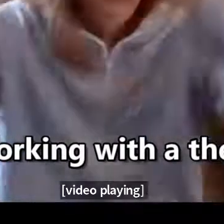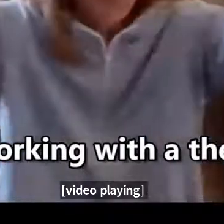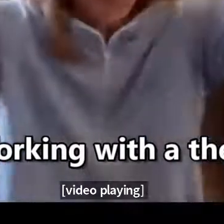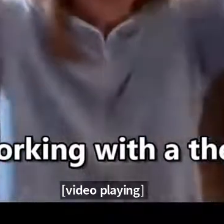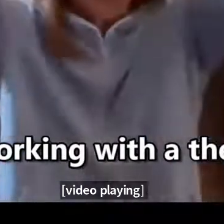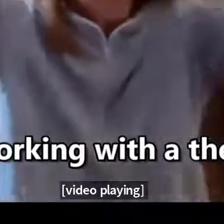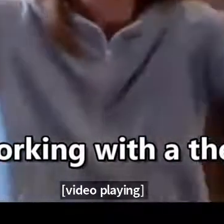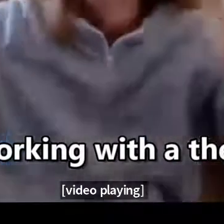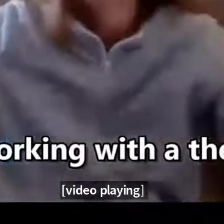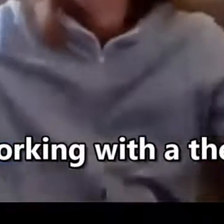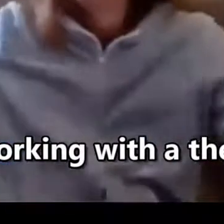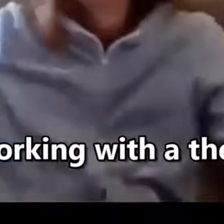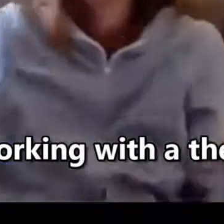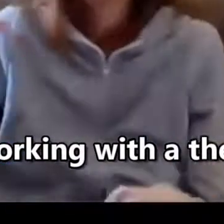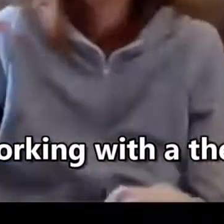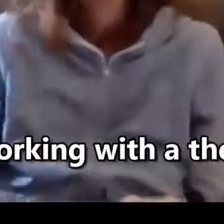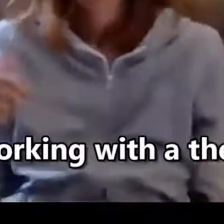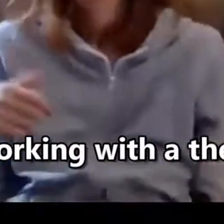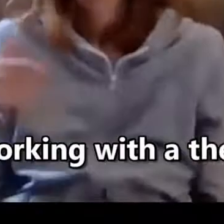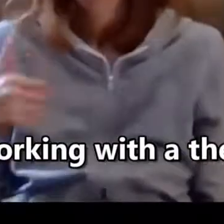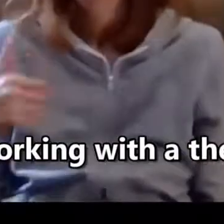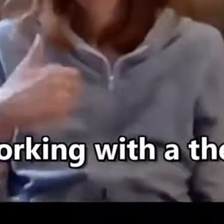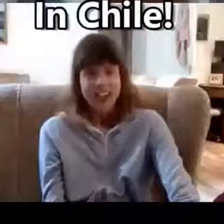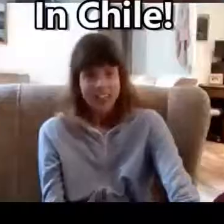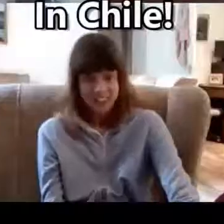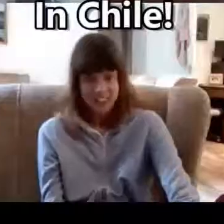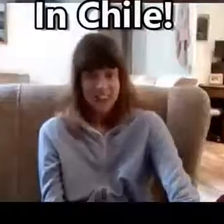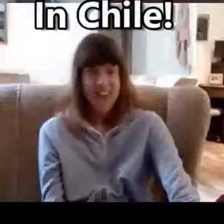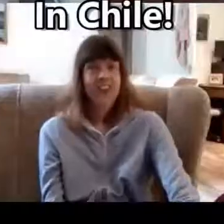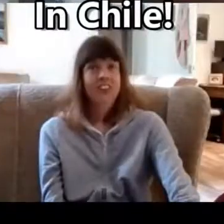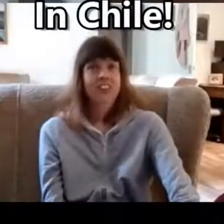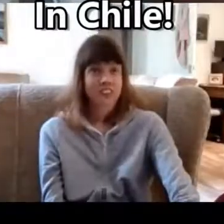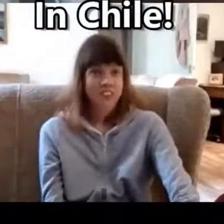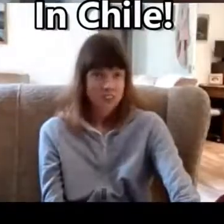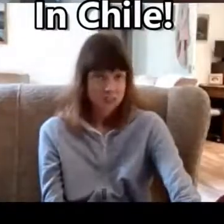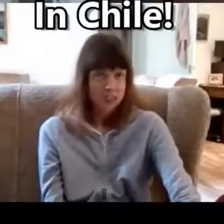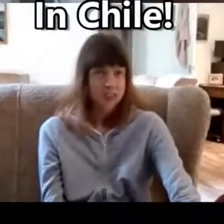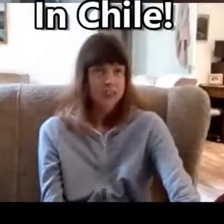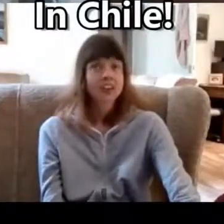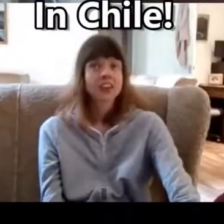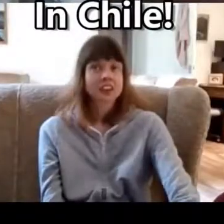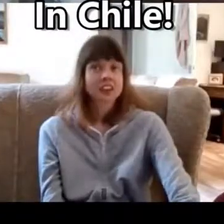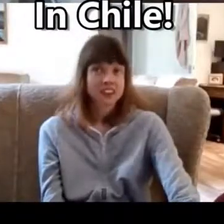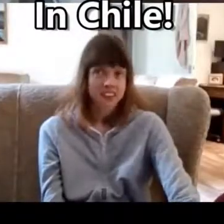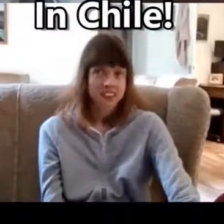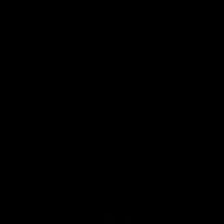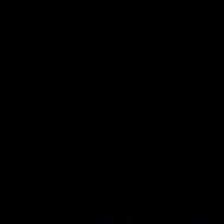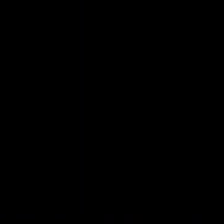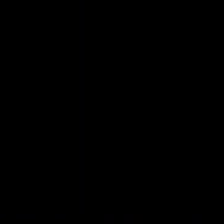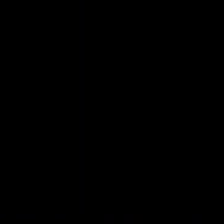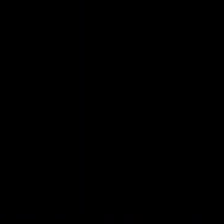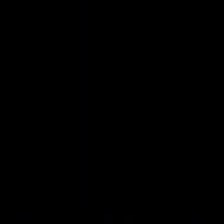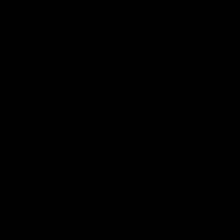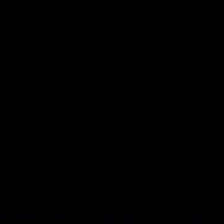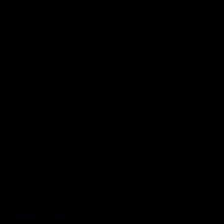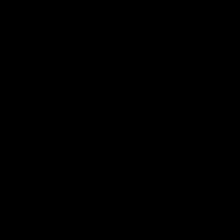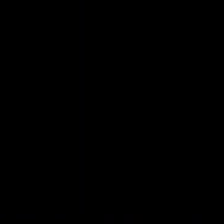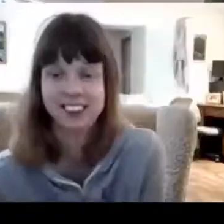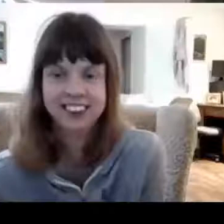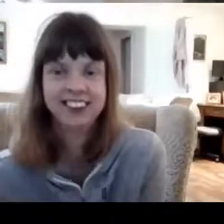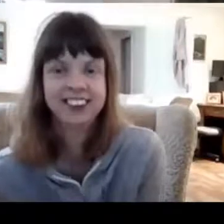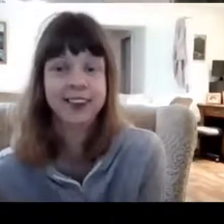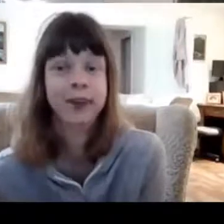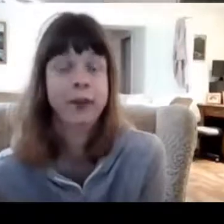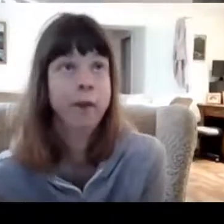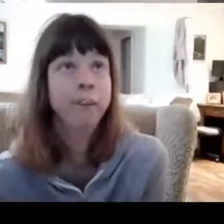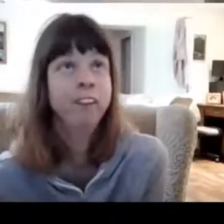a theatre company In Chile, Los